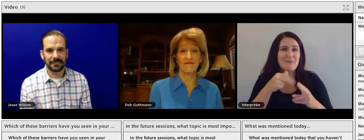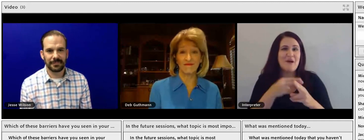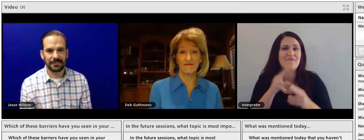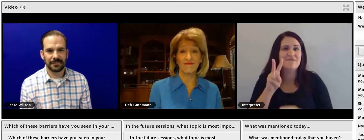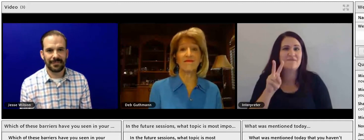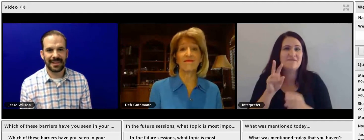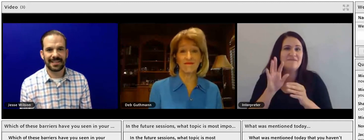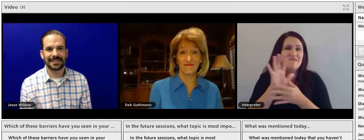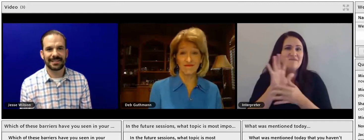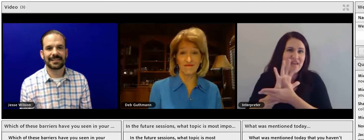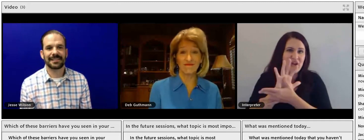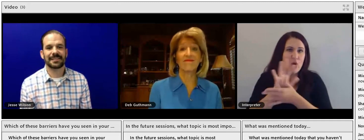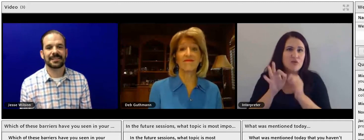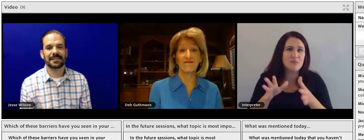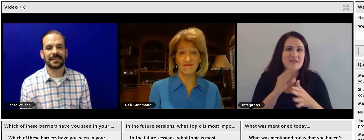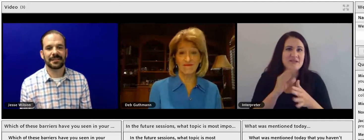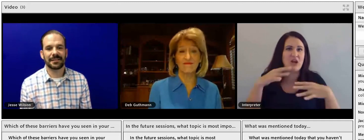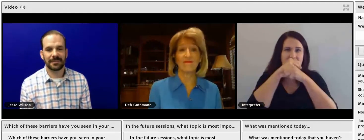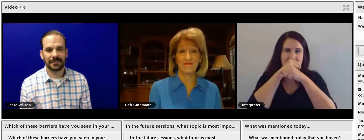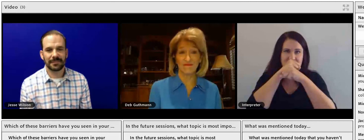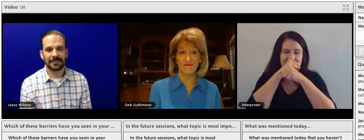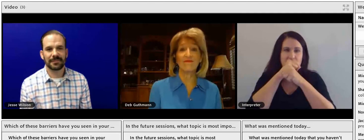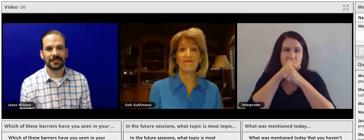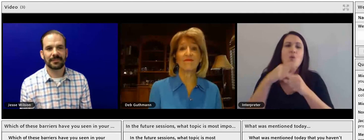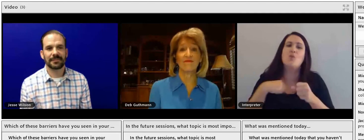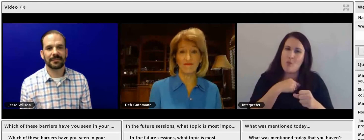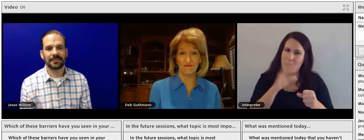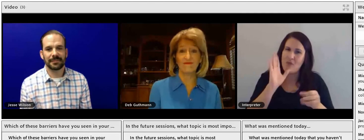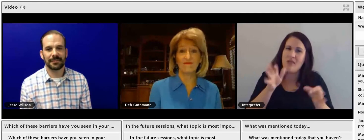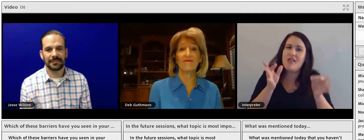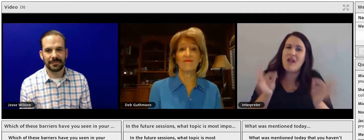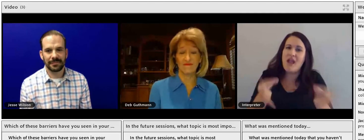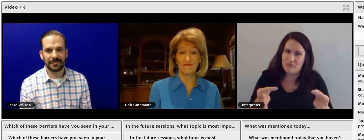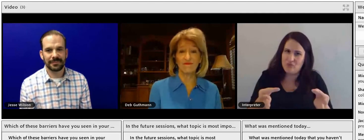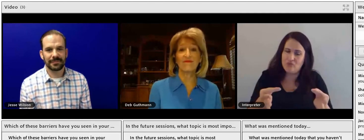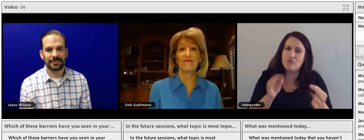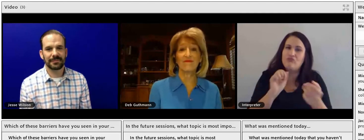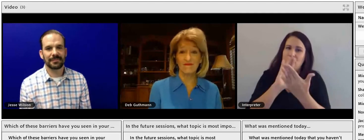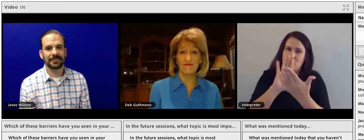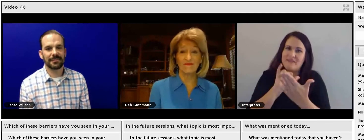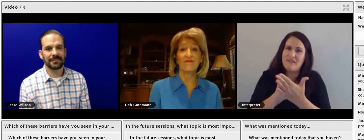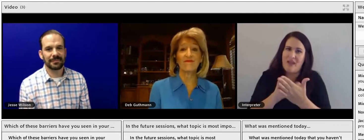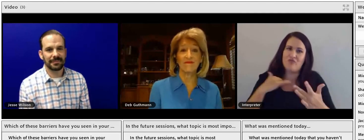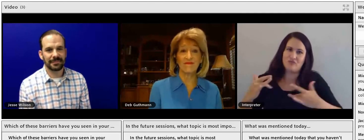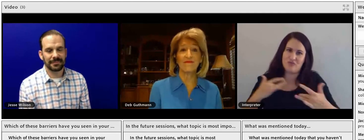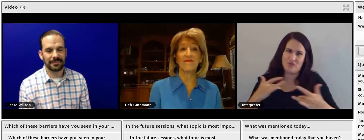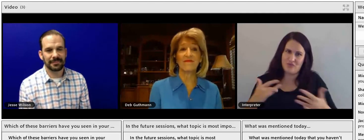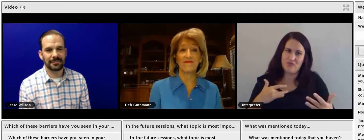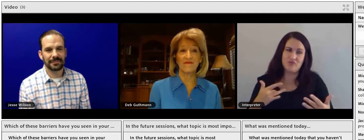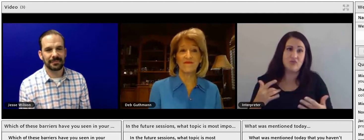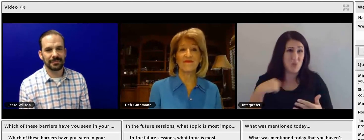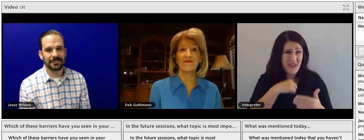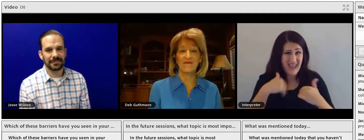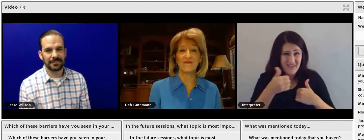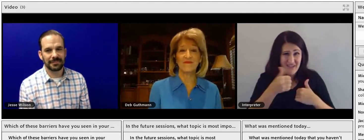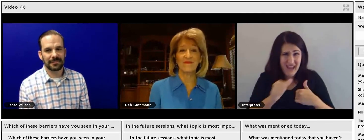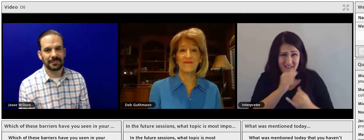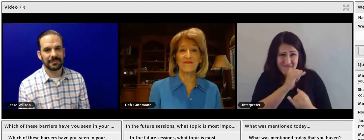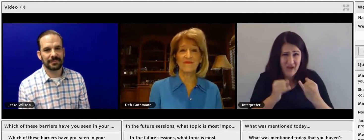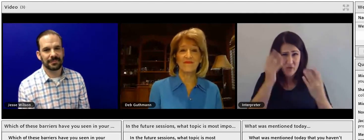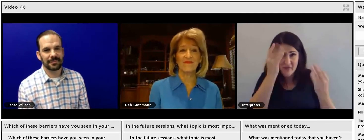interpreters and confidentiality. So we will absolutely be addressing that. Do we have any final thoughts